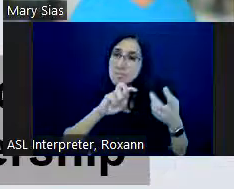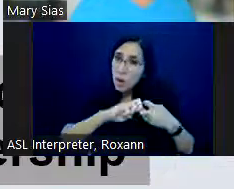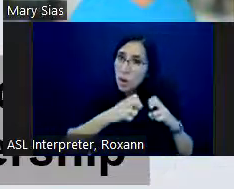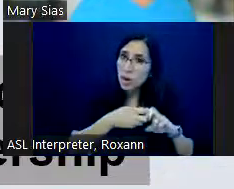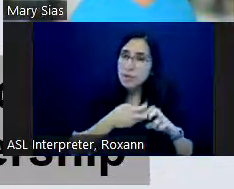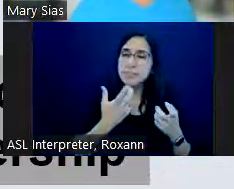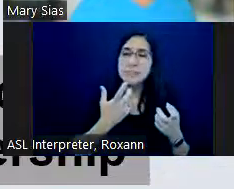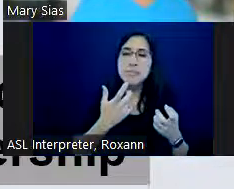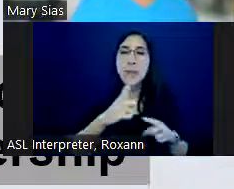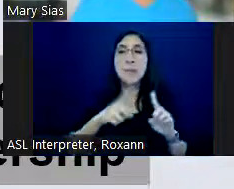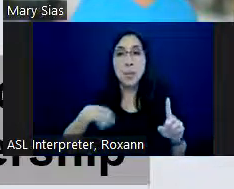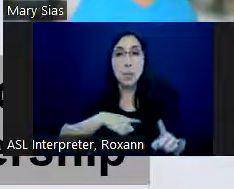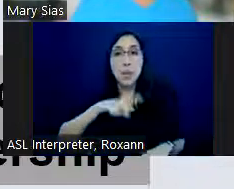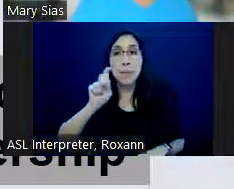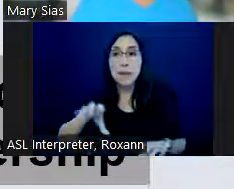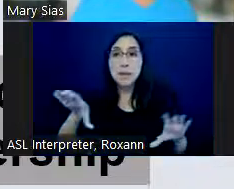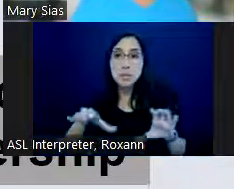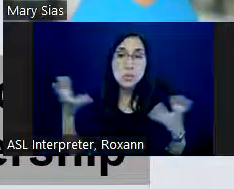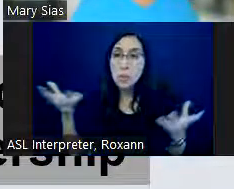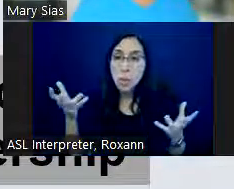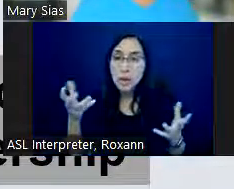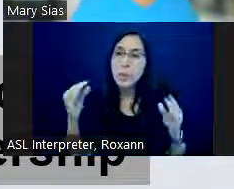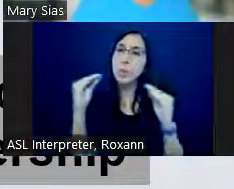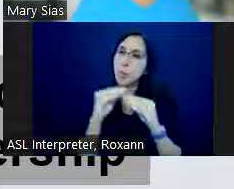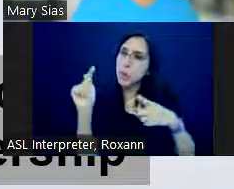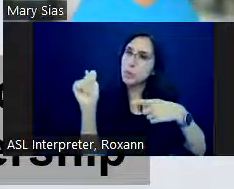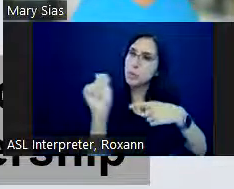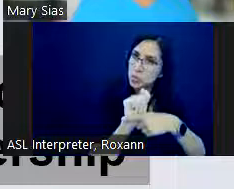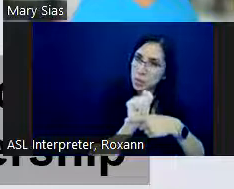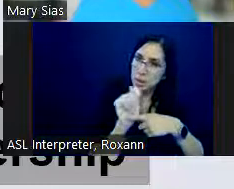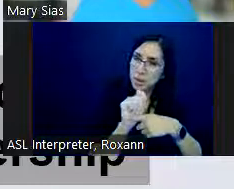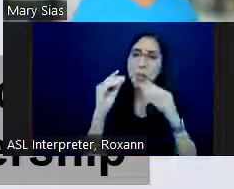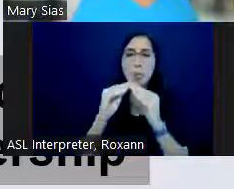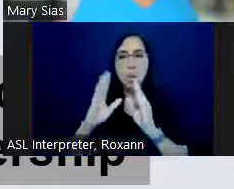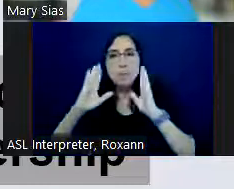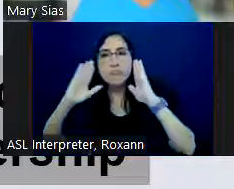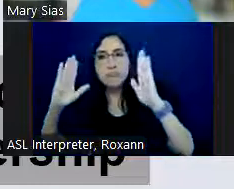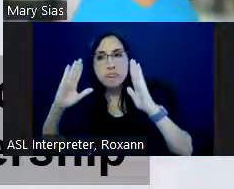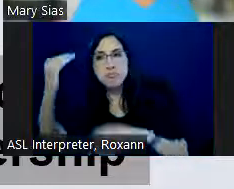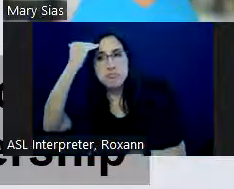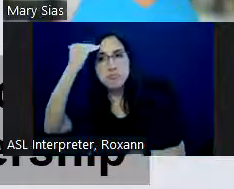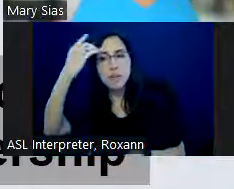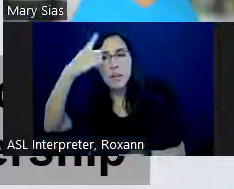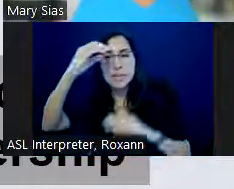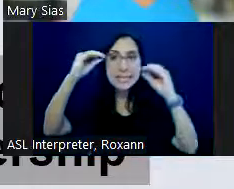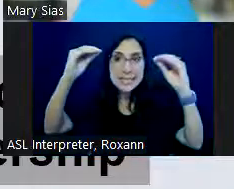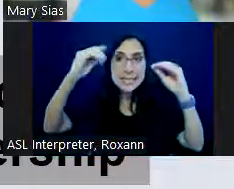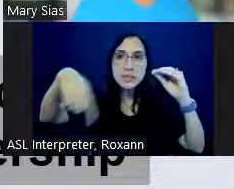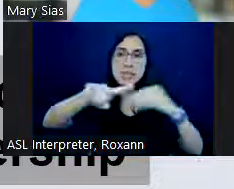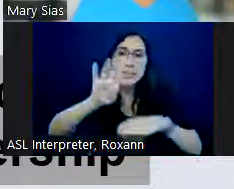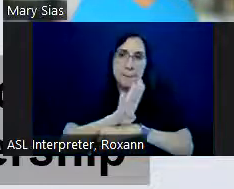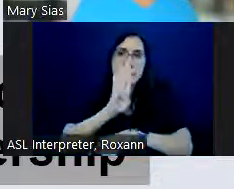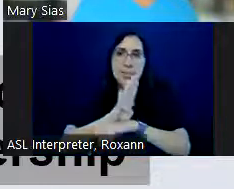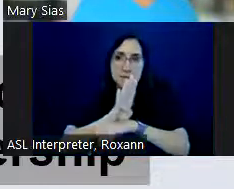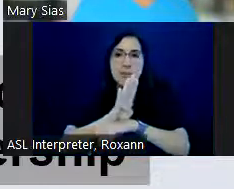and awareness for businesses so that they can understand this is not a different ask, it's